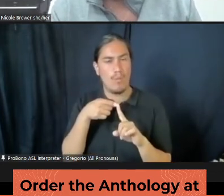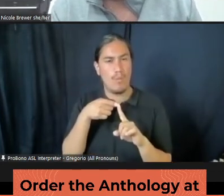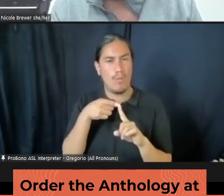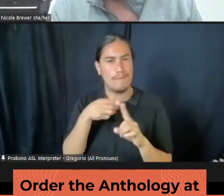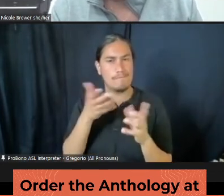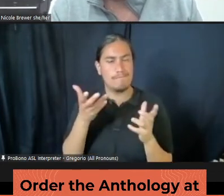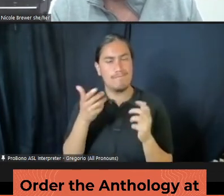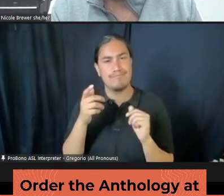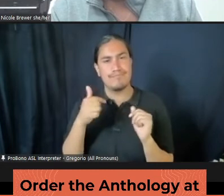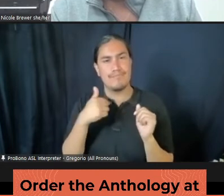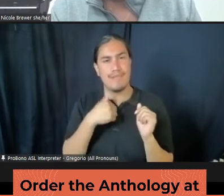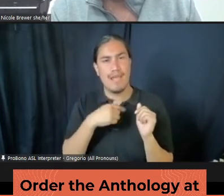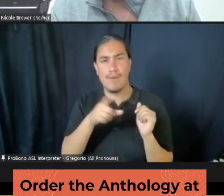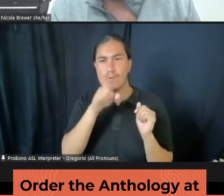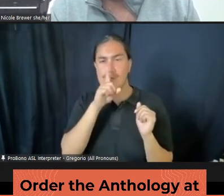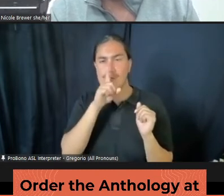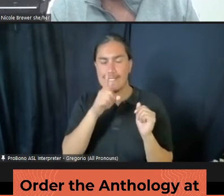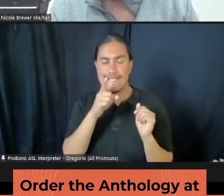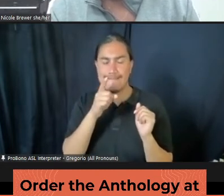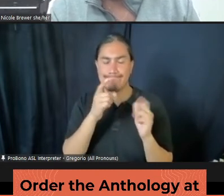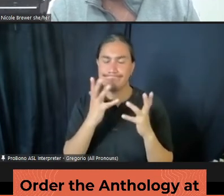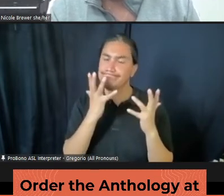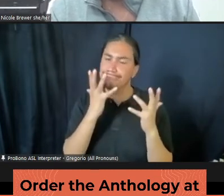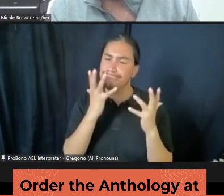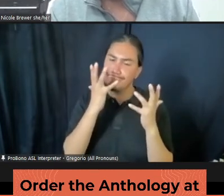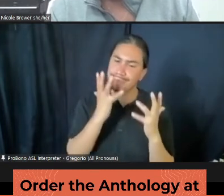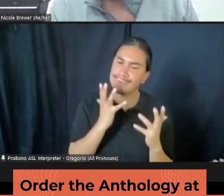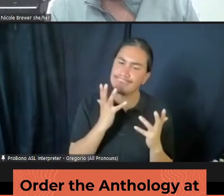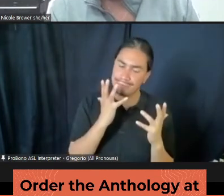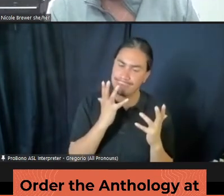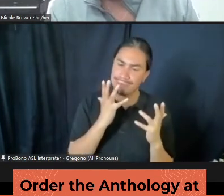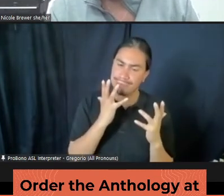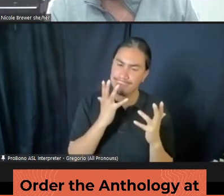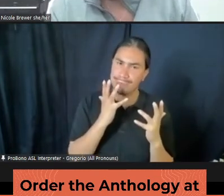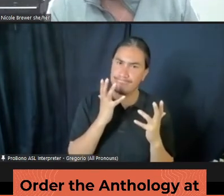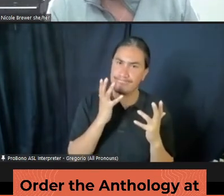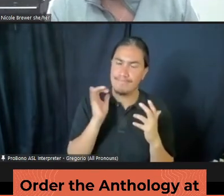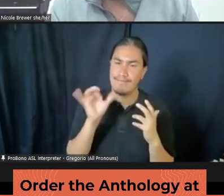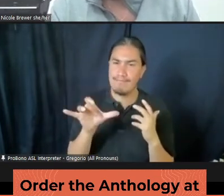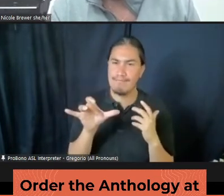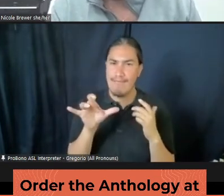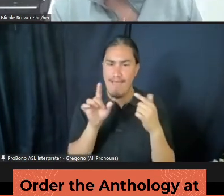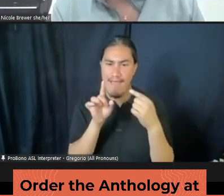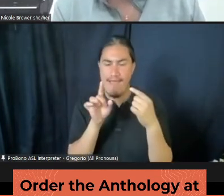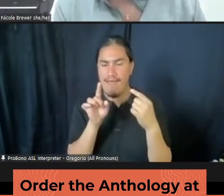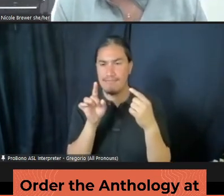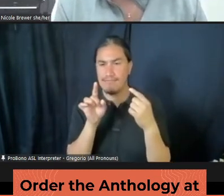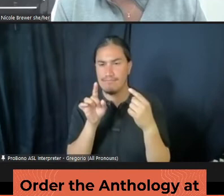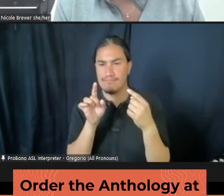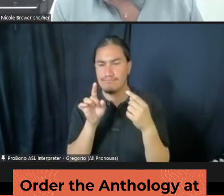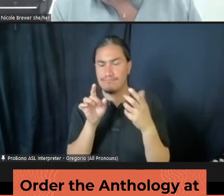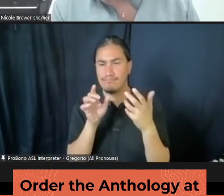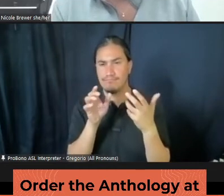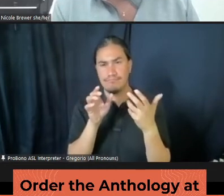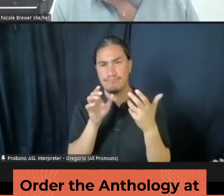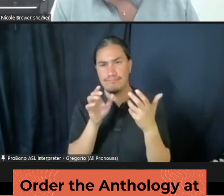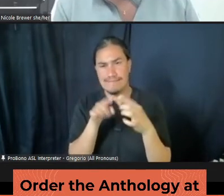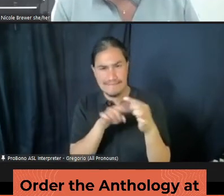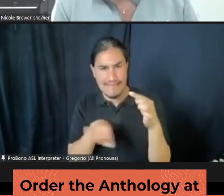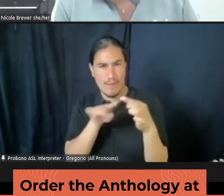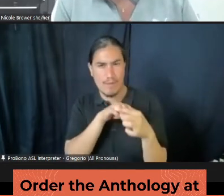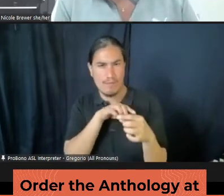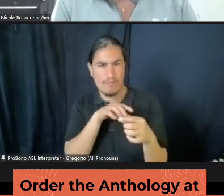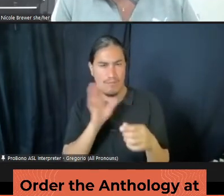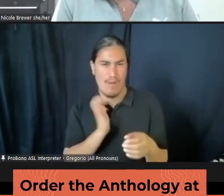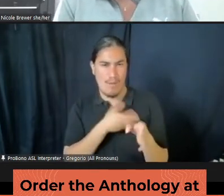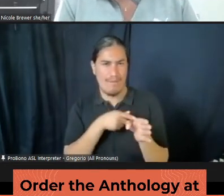I really lament the kind of closed loop we are in the field, regardless of how